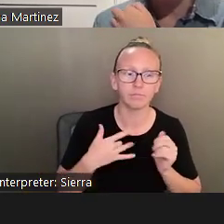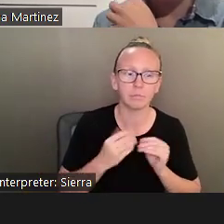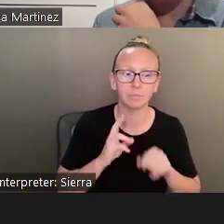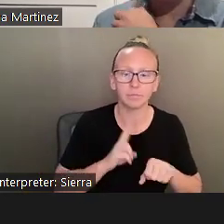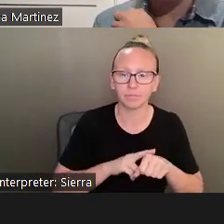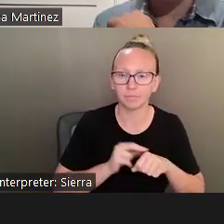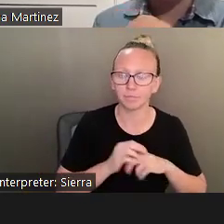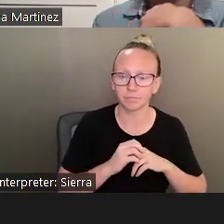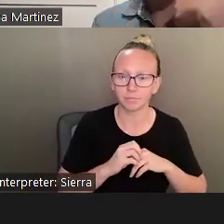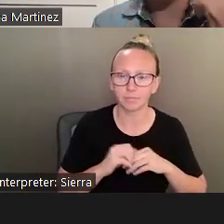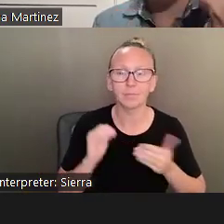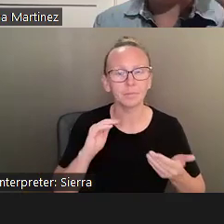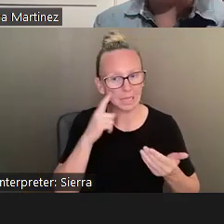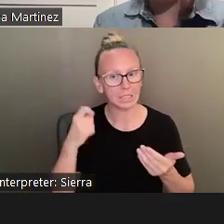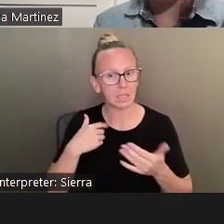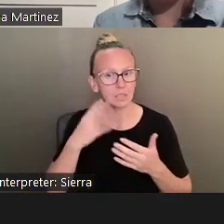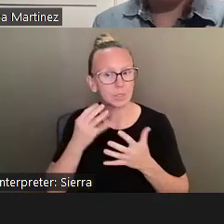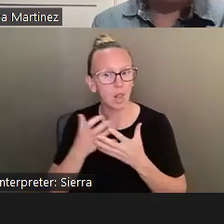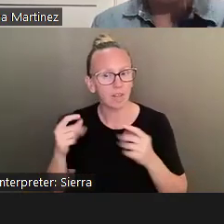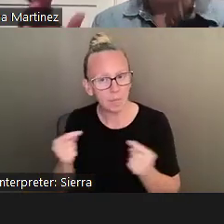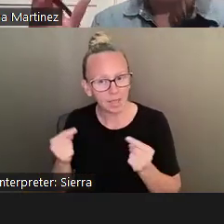And so this